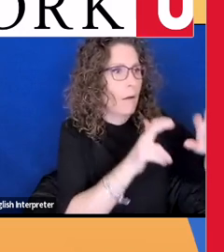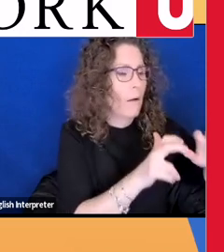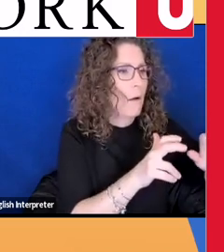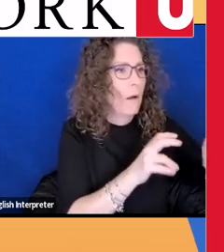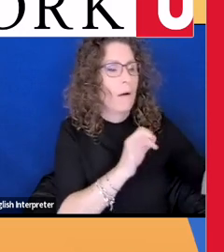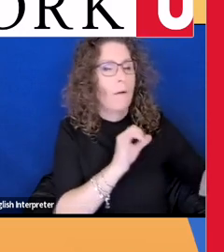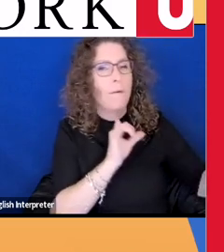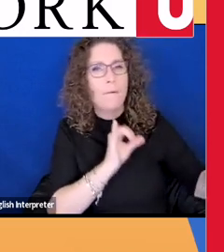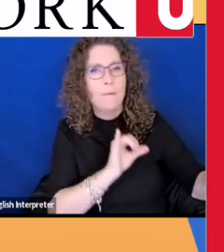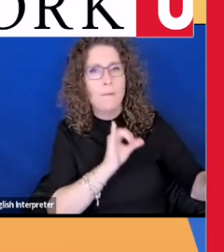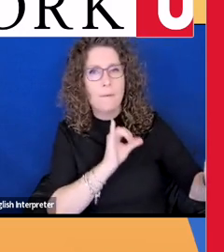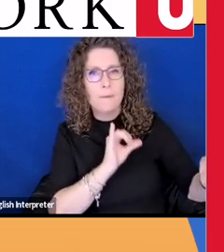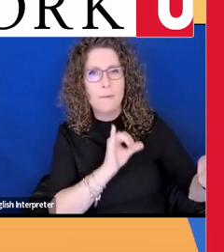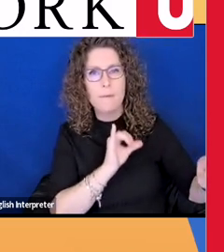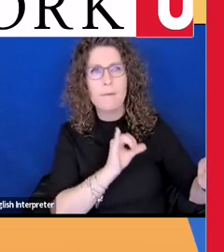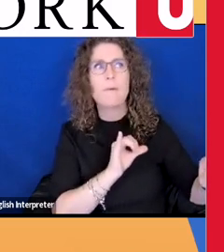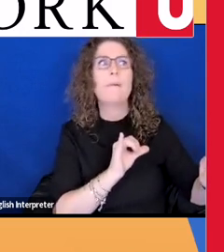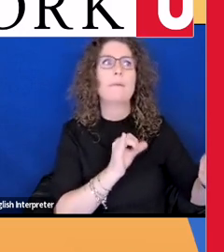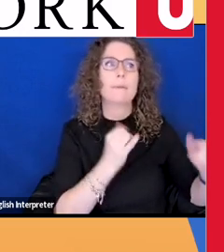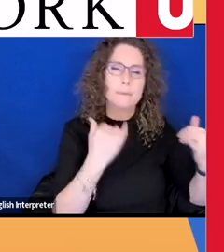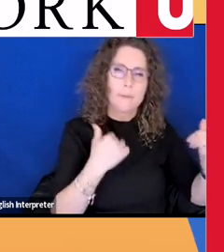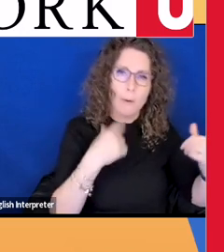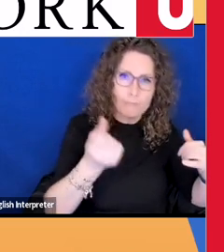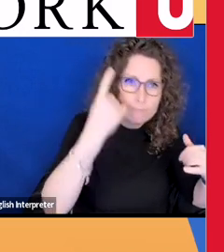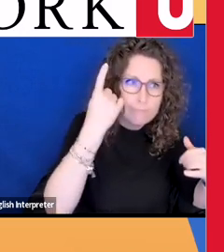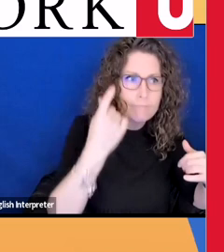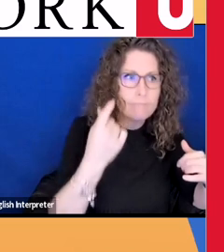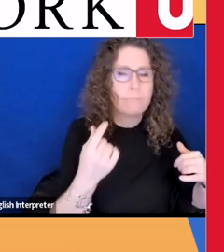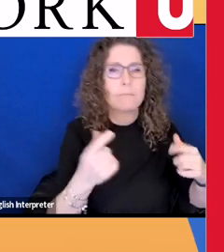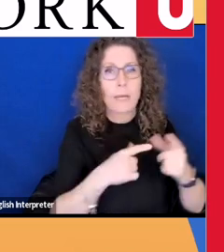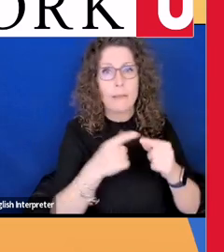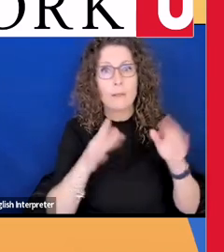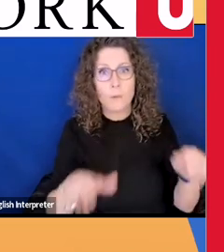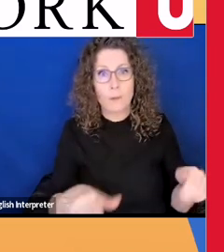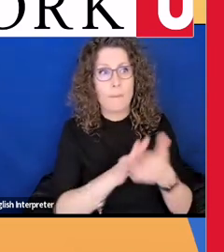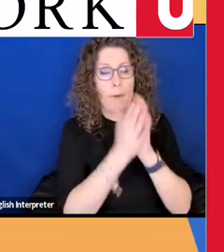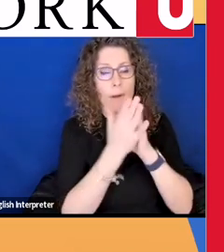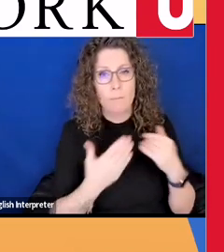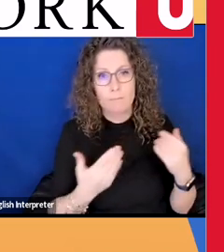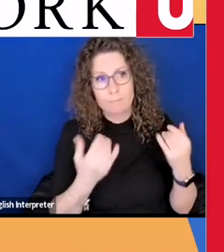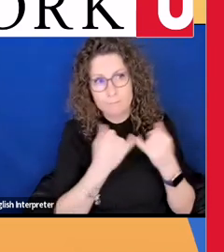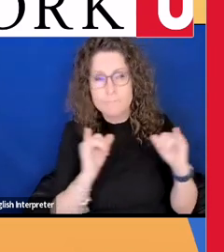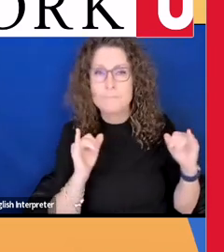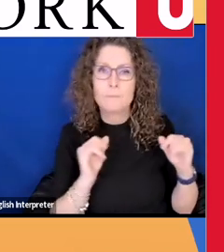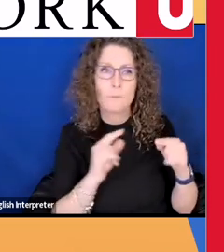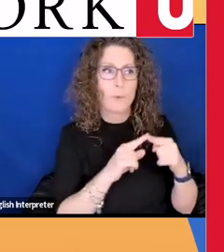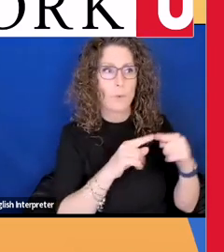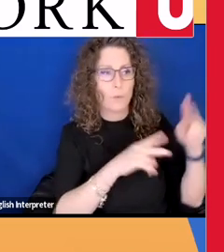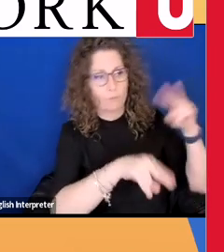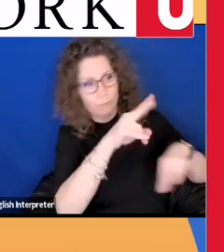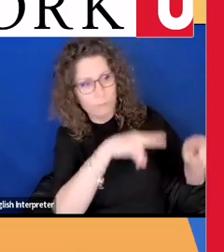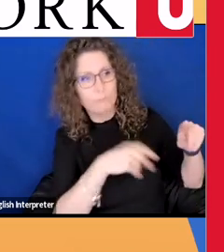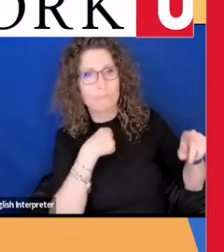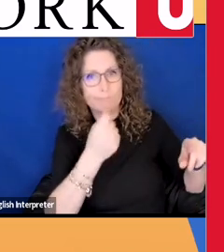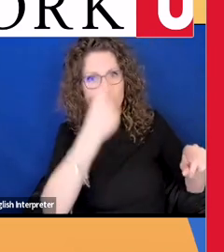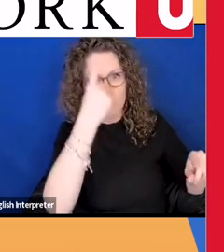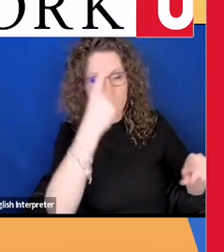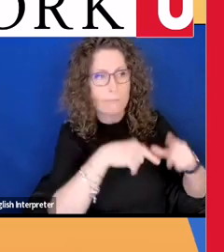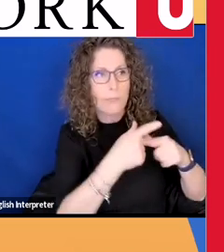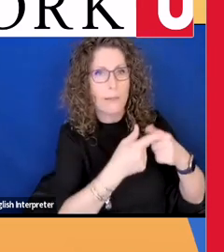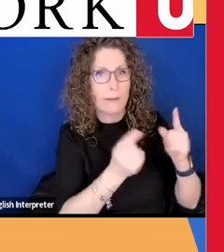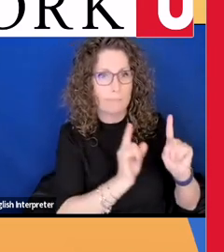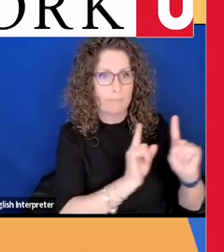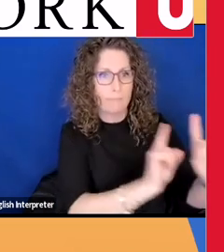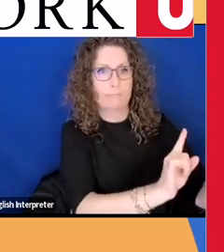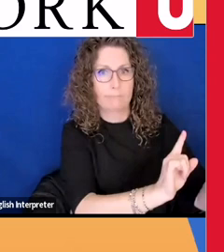solidarity as a practice of freedom. My adult pursuit of the question of